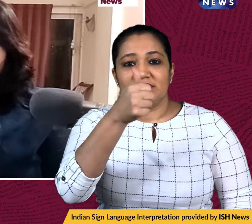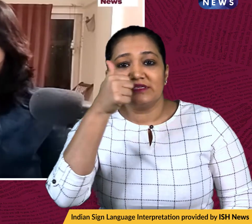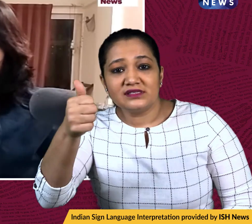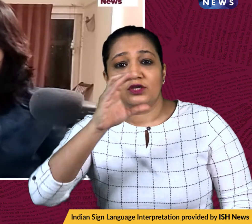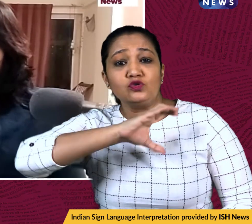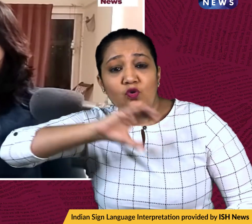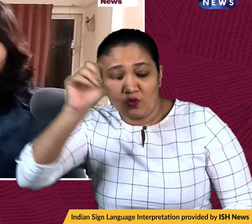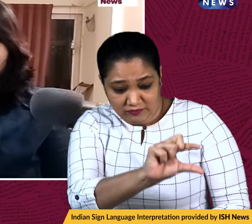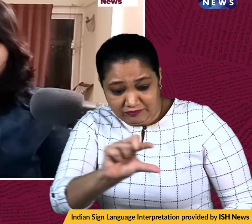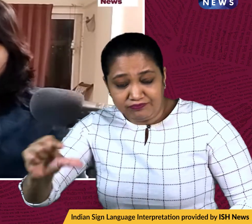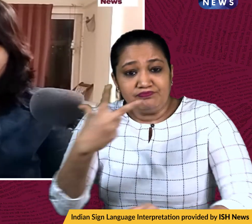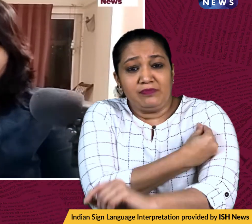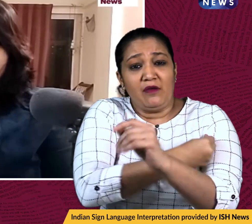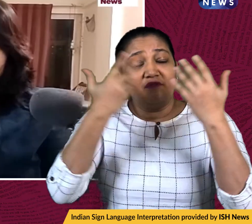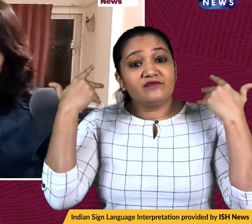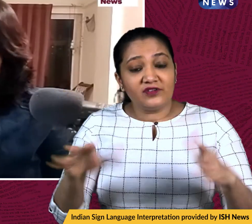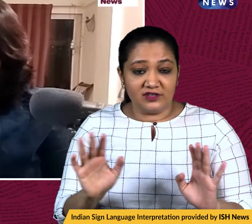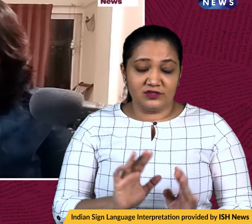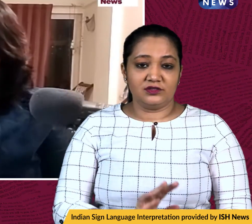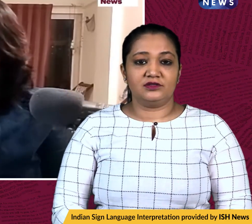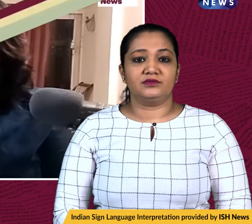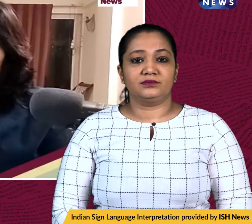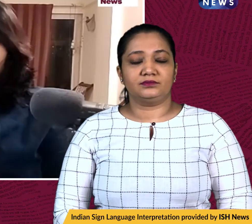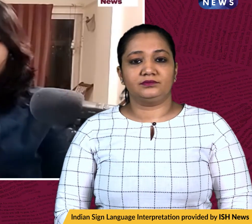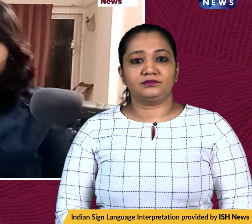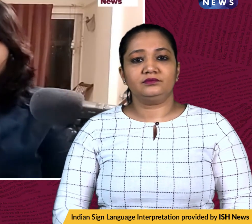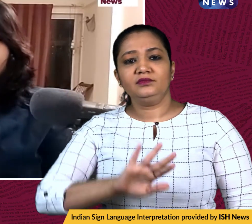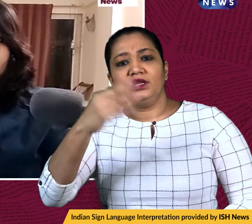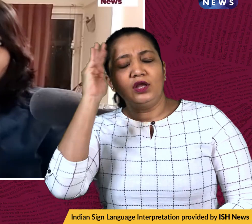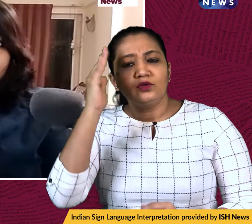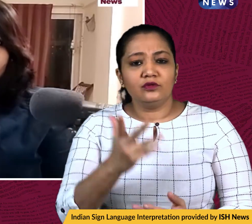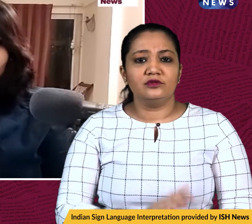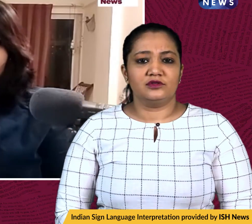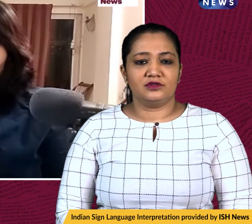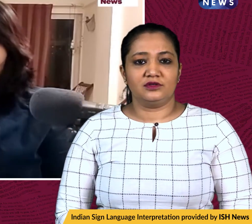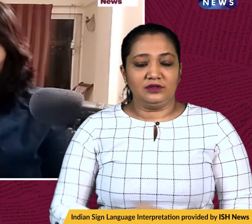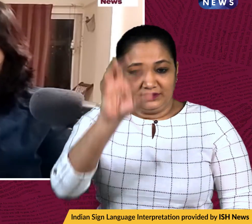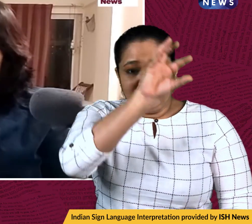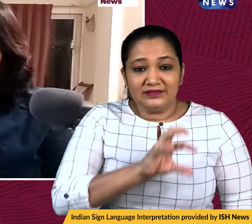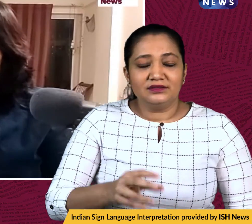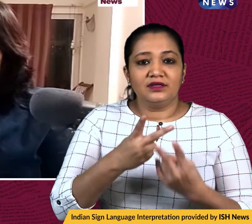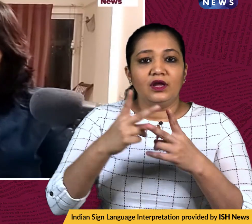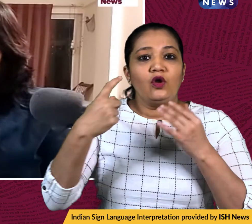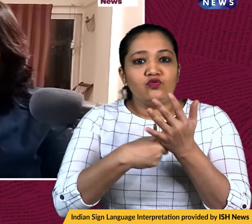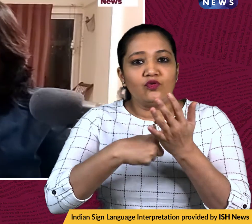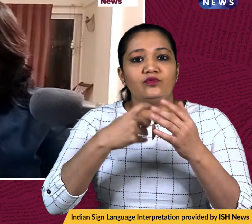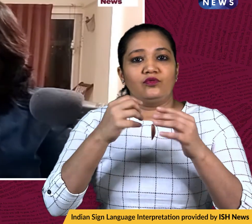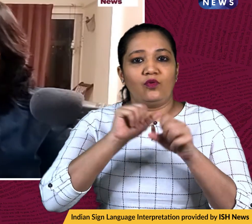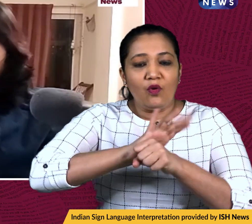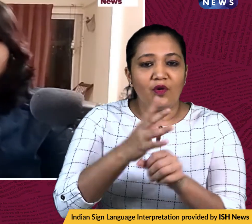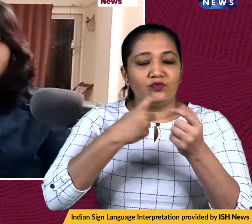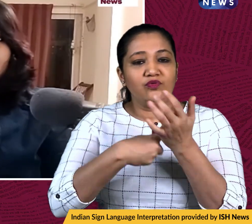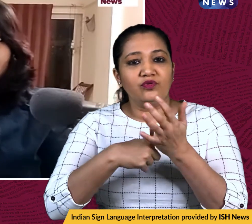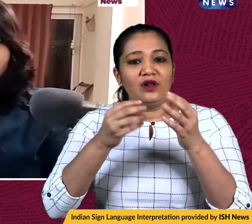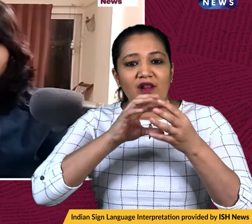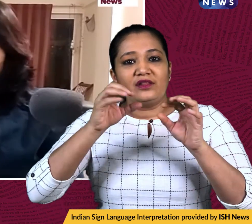crore vaccine doses have been administered so far. On to news, states which are relaxing COVID restrictions right